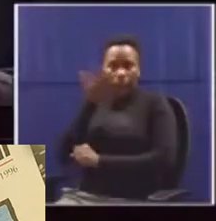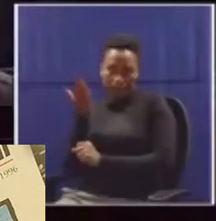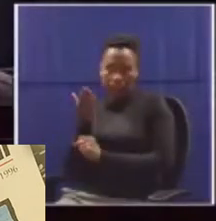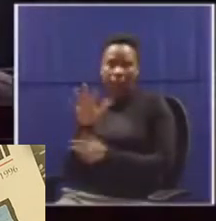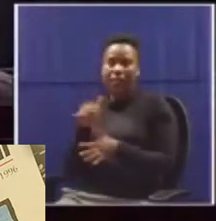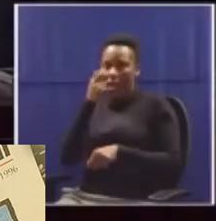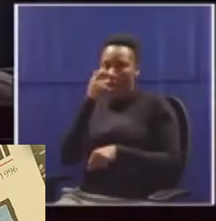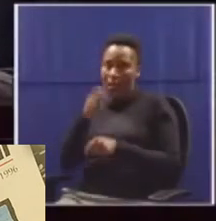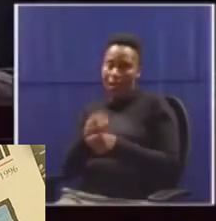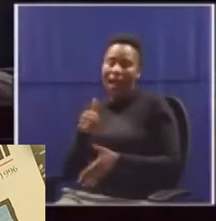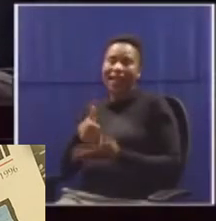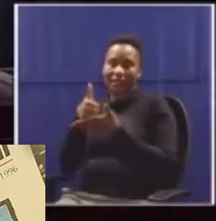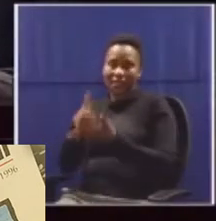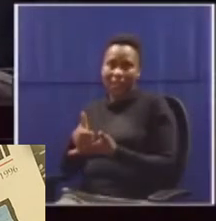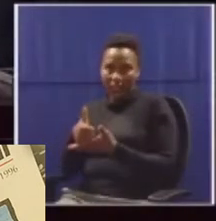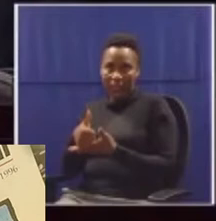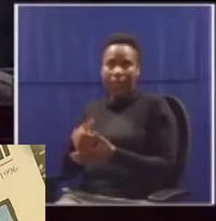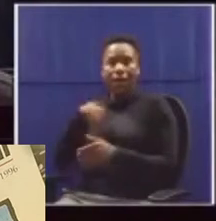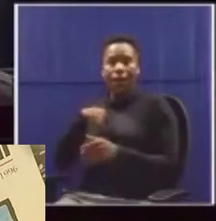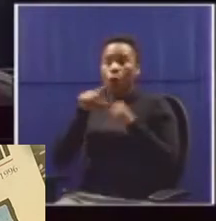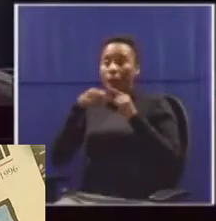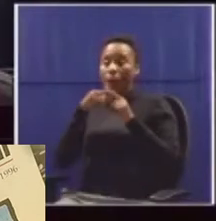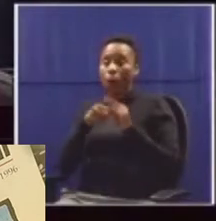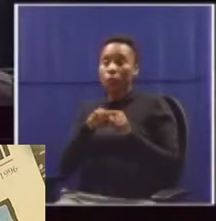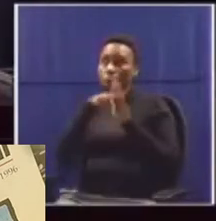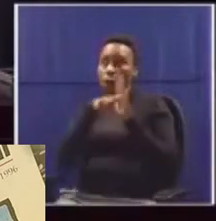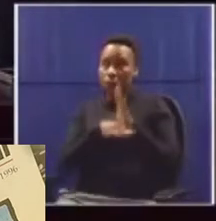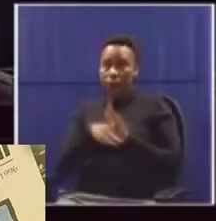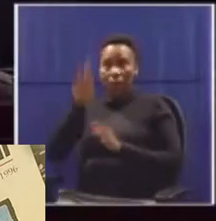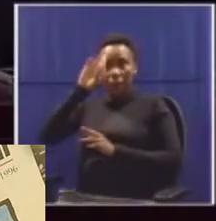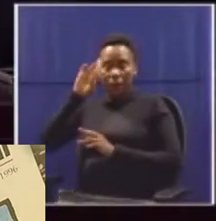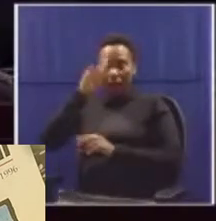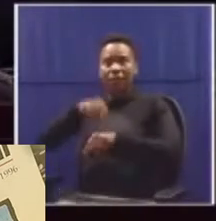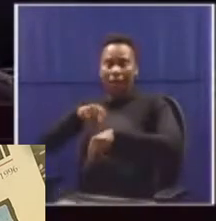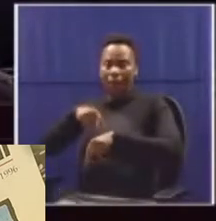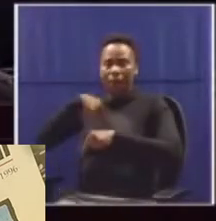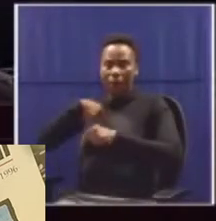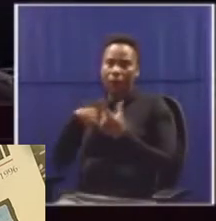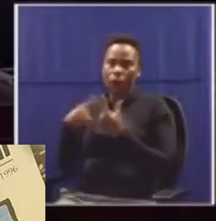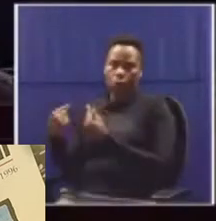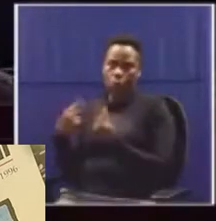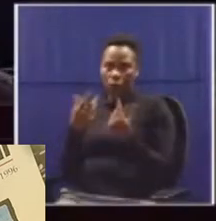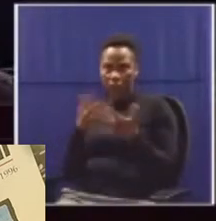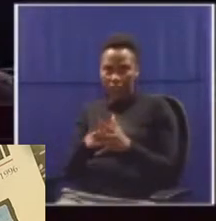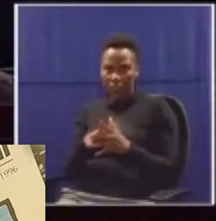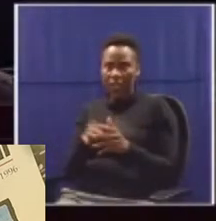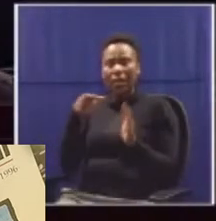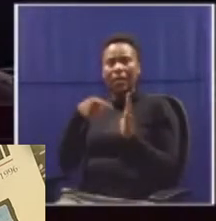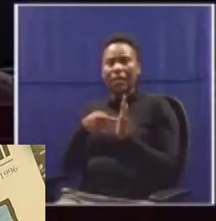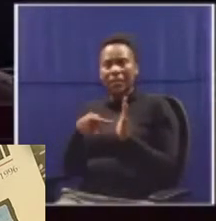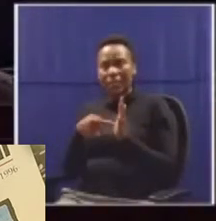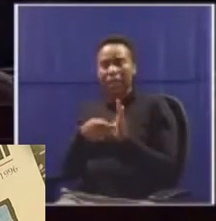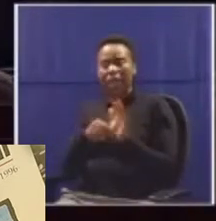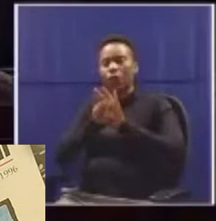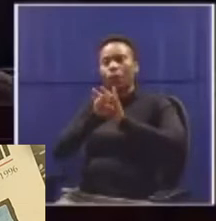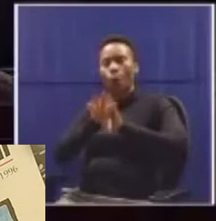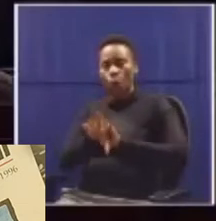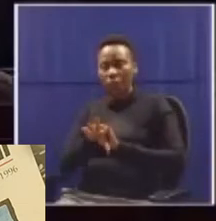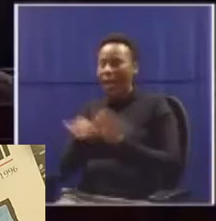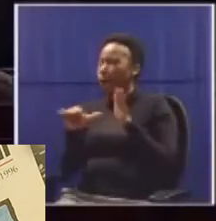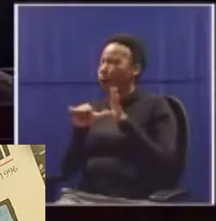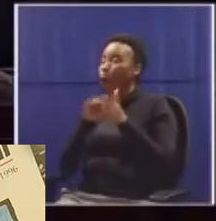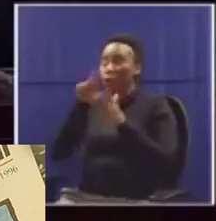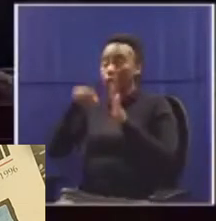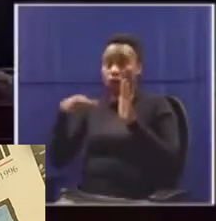I also worked in Street law programs when I studied and I found it very beneficial this exposure will play an important